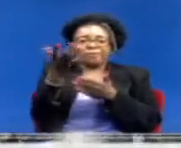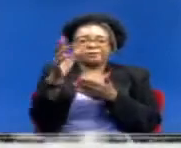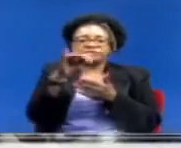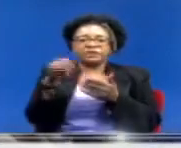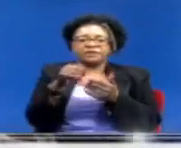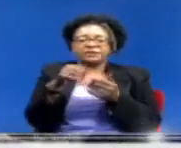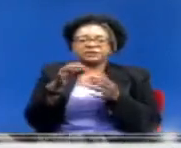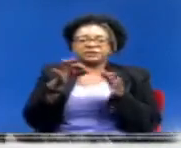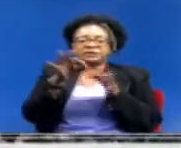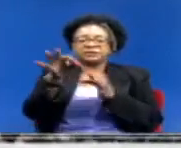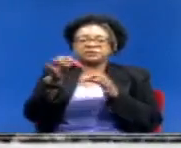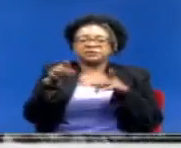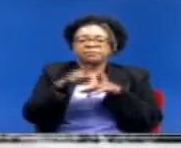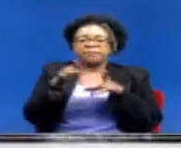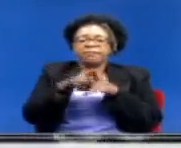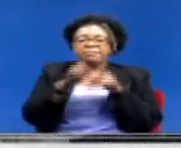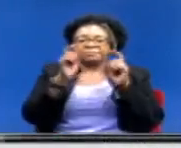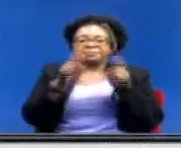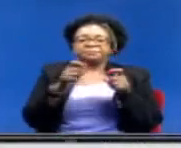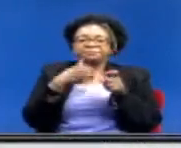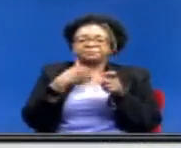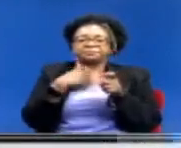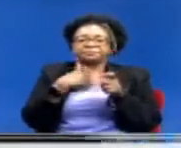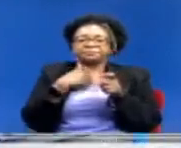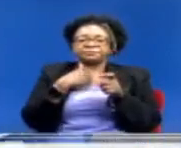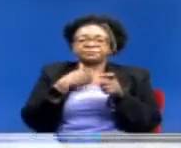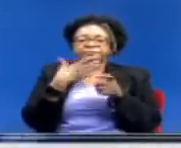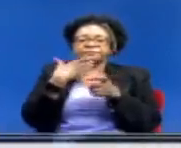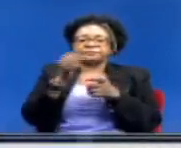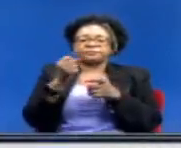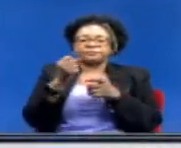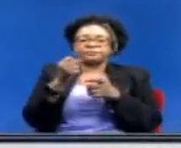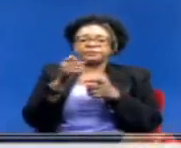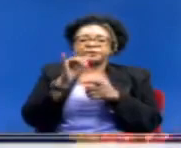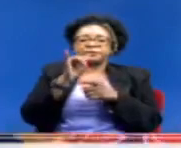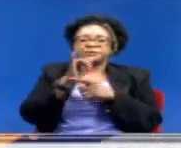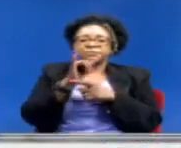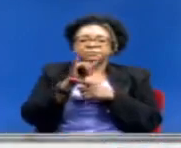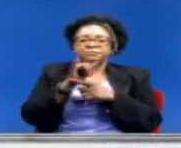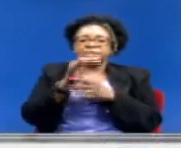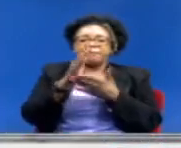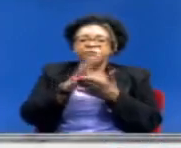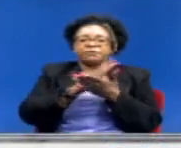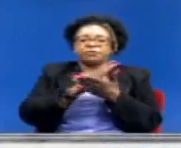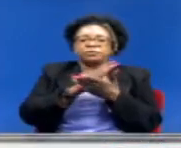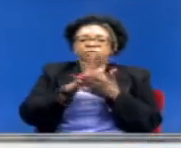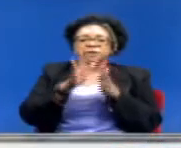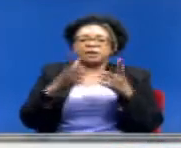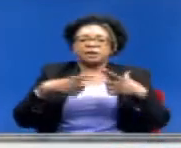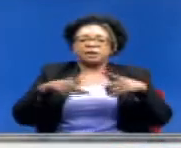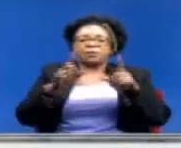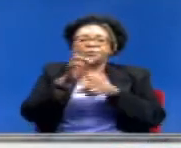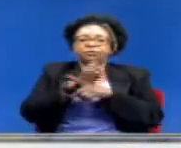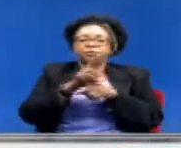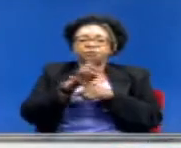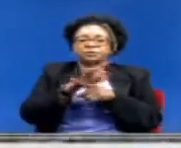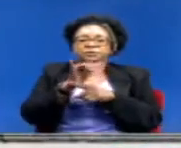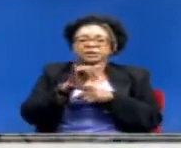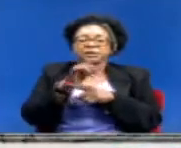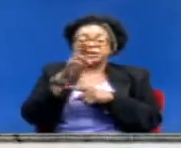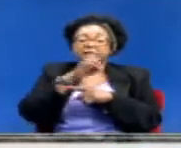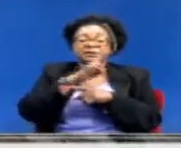Wingsuit jumpers are required to have notched at least 500 skydiving jumps before they are allowed to use a wingsuit. It's a risky sport that